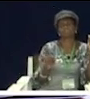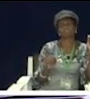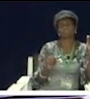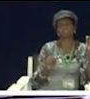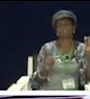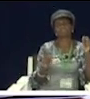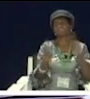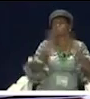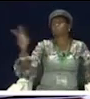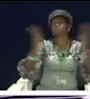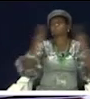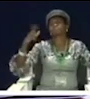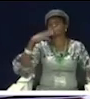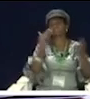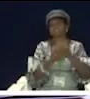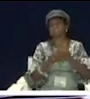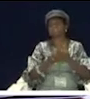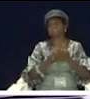Very good.